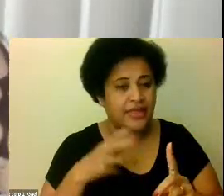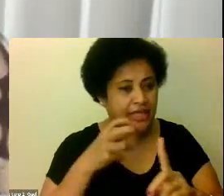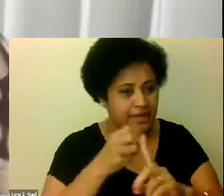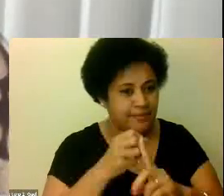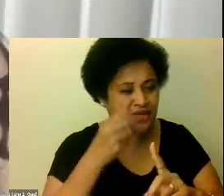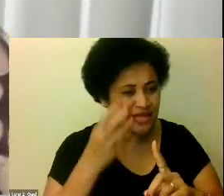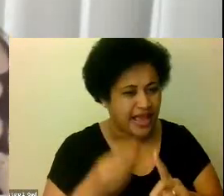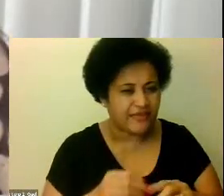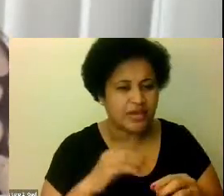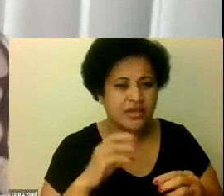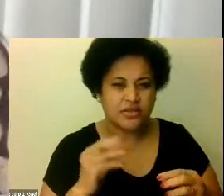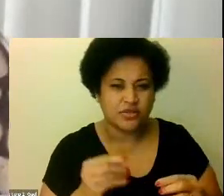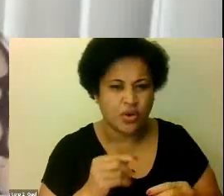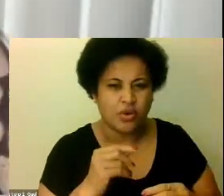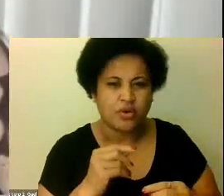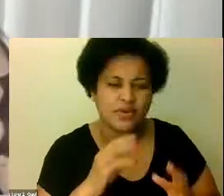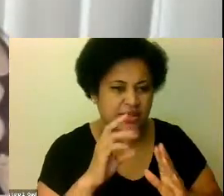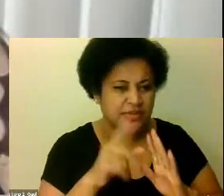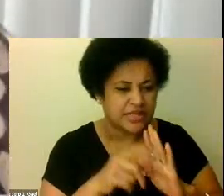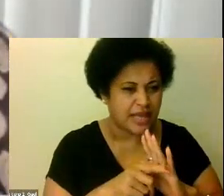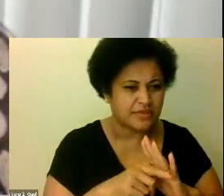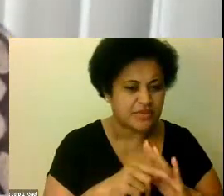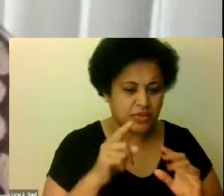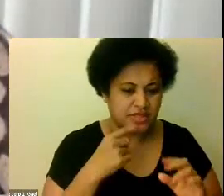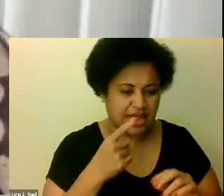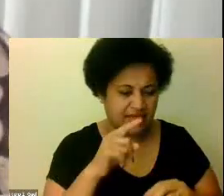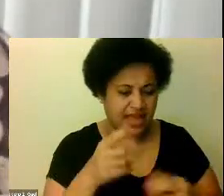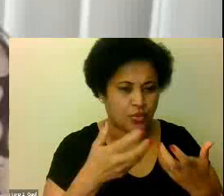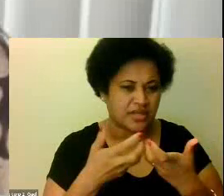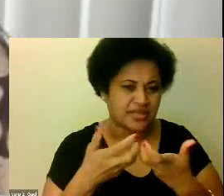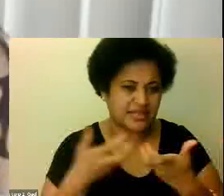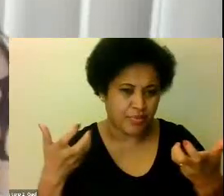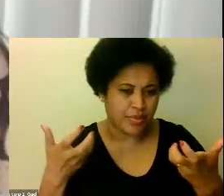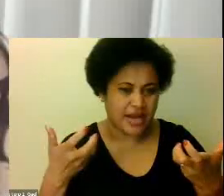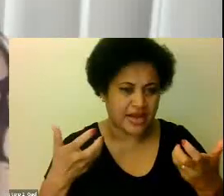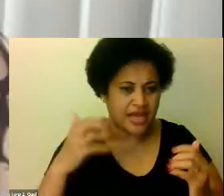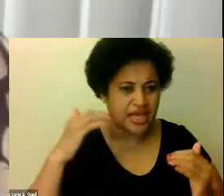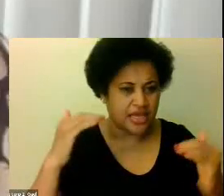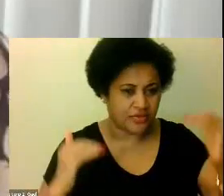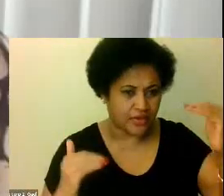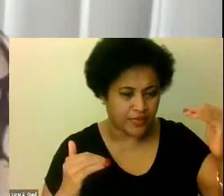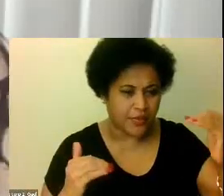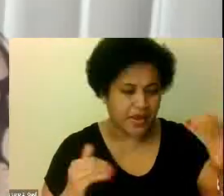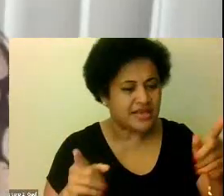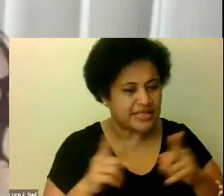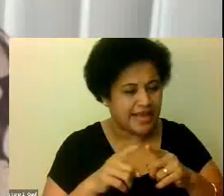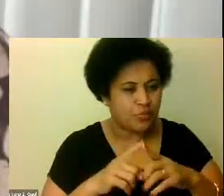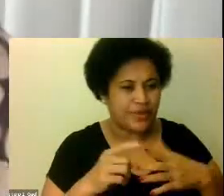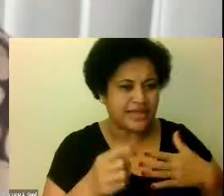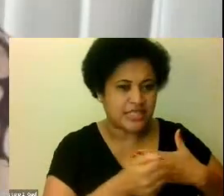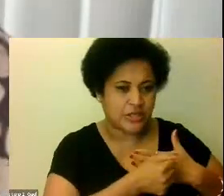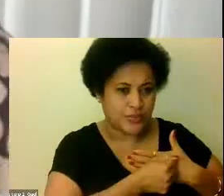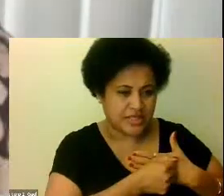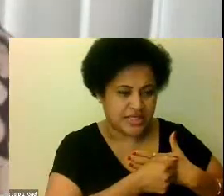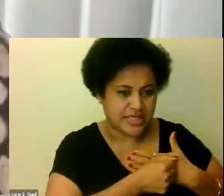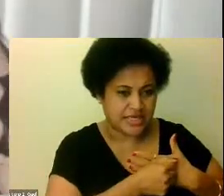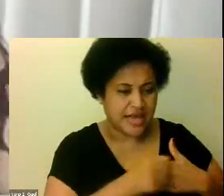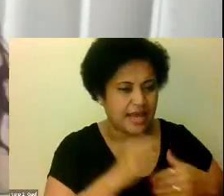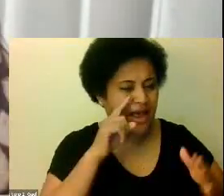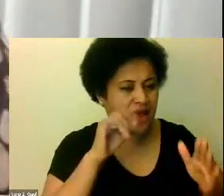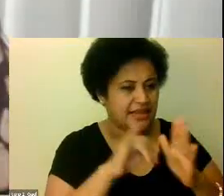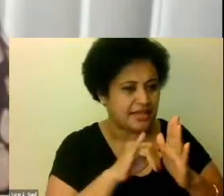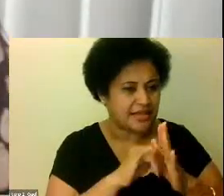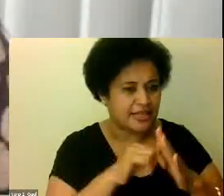argued that this will exacerbate the inequality, threaten security and risk, identity, voice and community. And I think